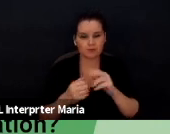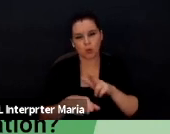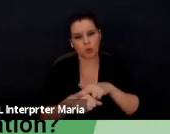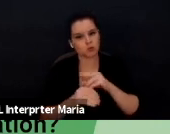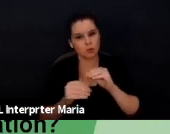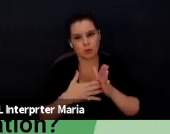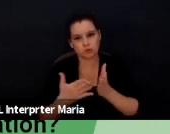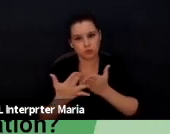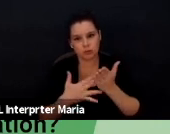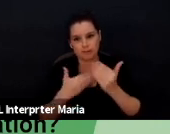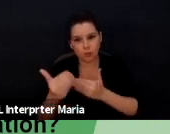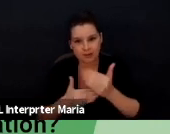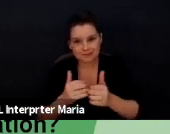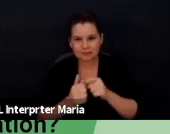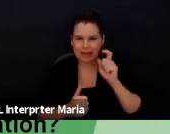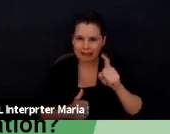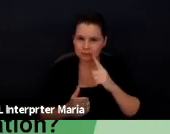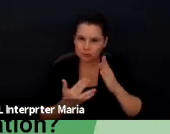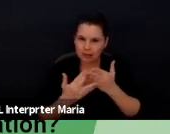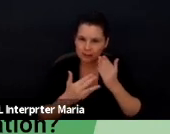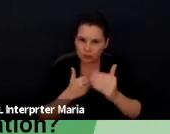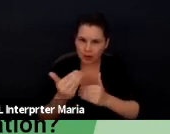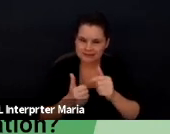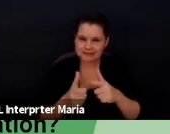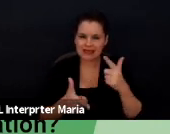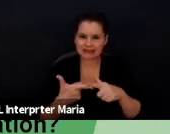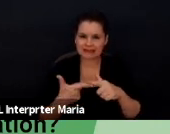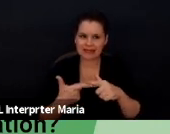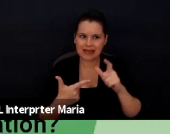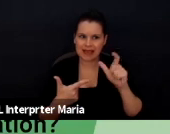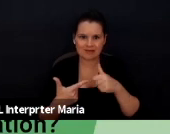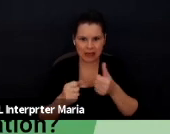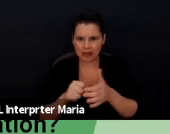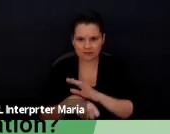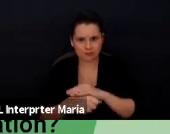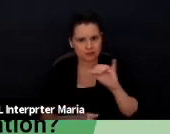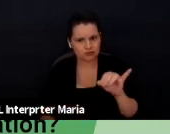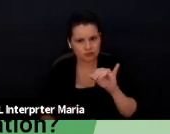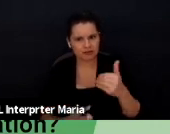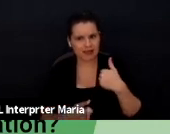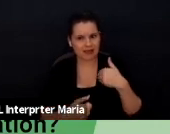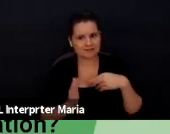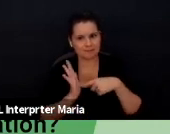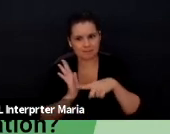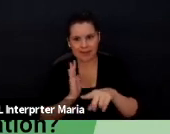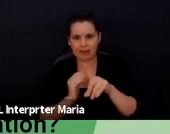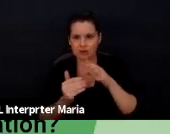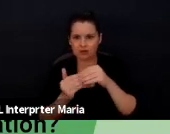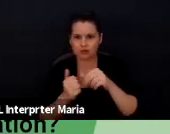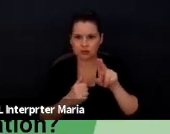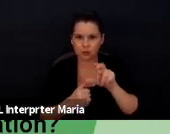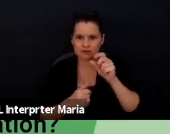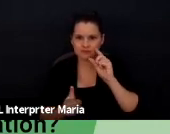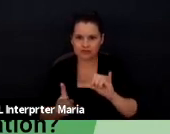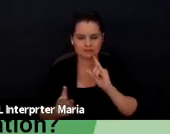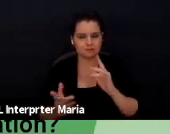that process, but then to have to go through that process and then have it not covered by insurance, having to pay like hundreds of dollars in the United States for it, like, that's